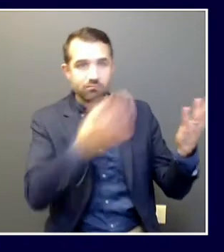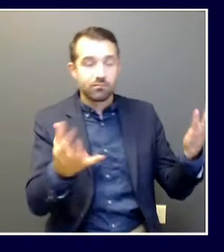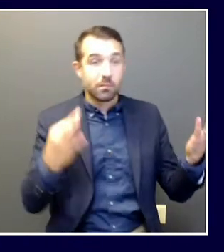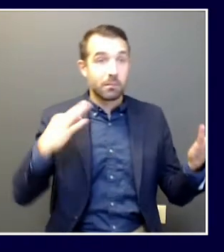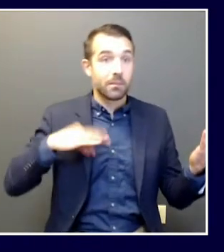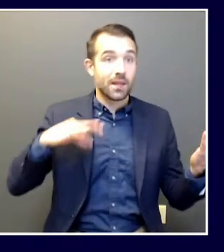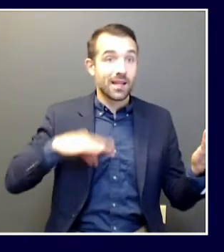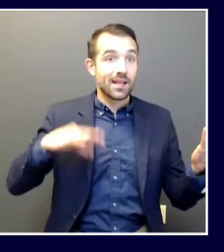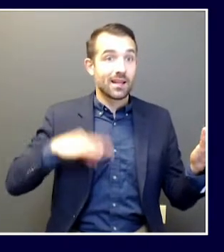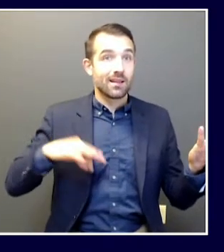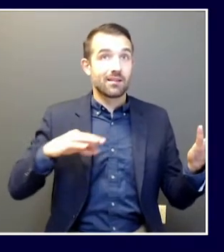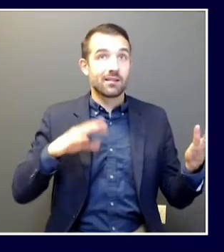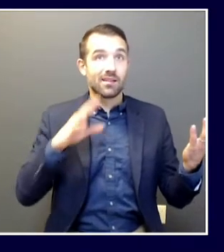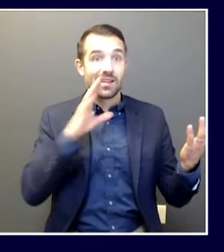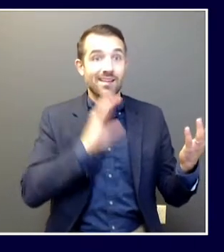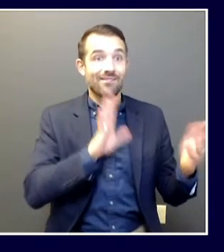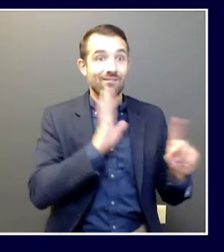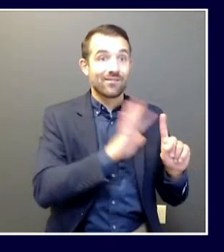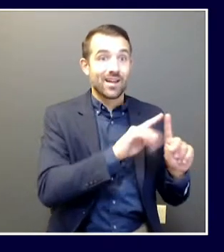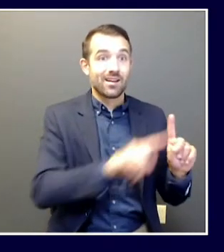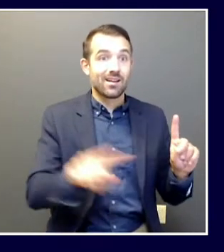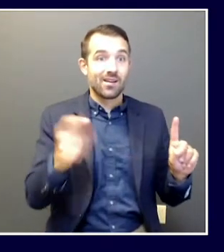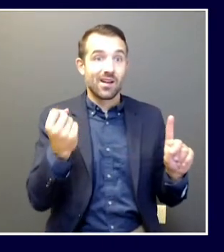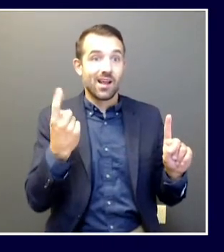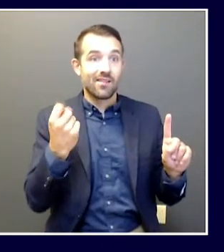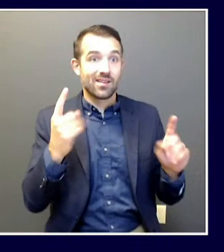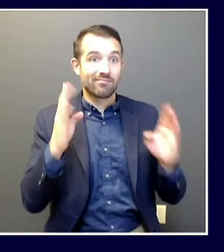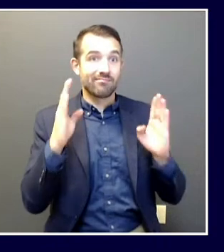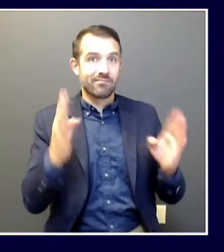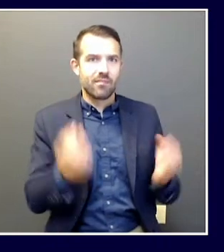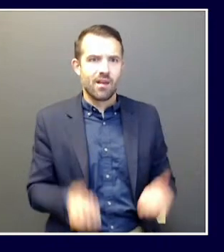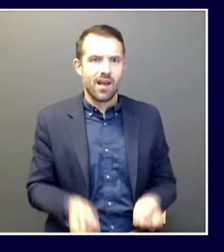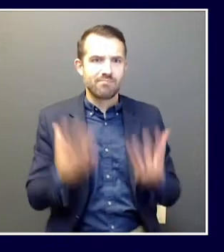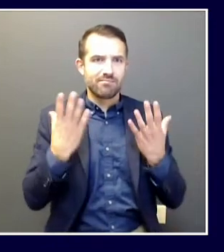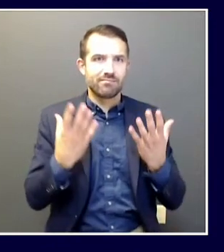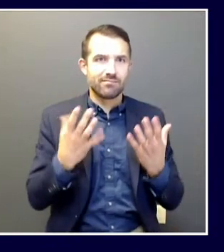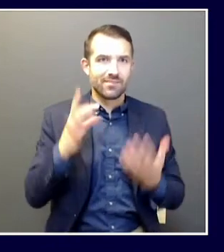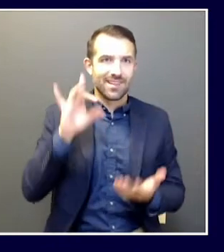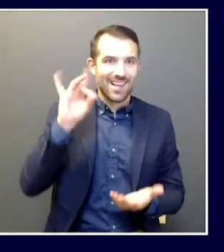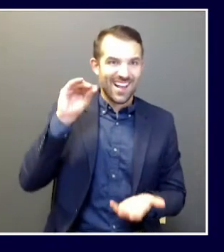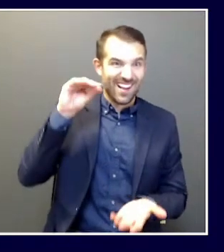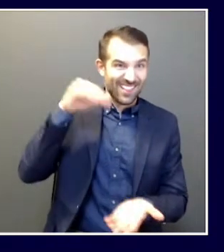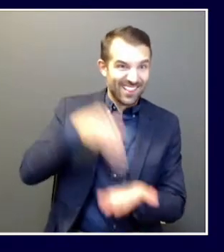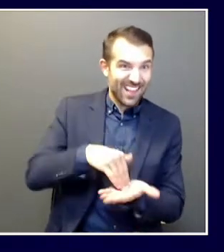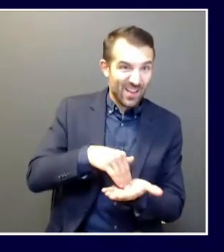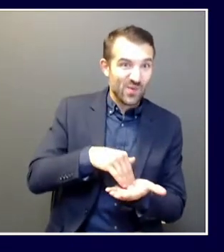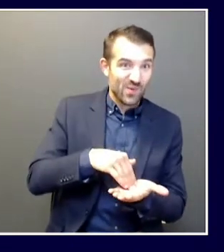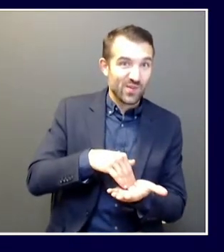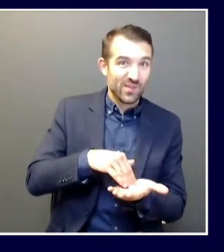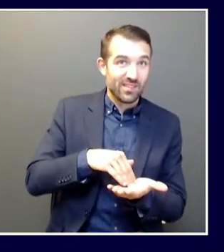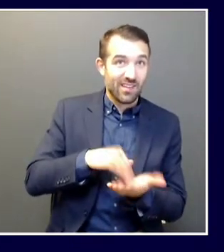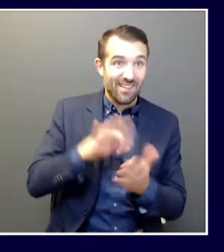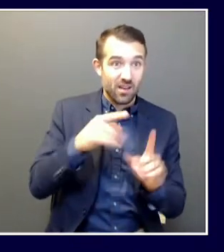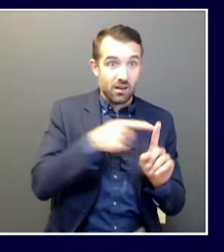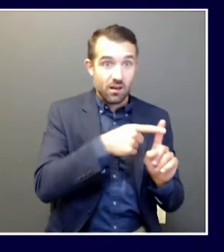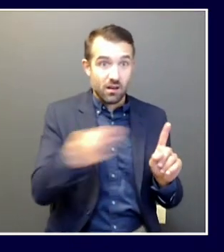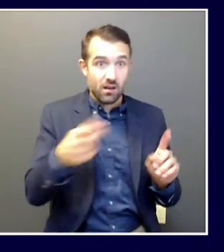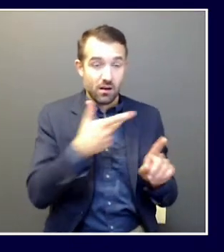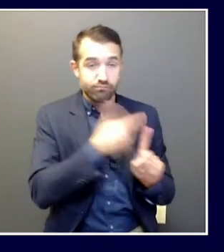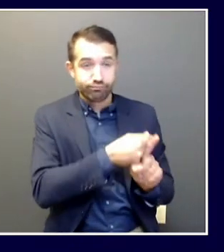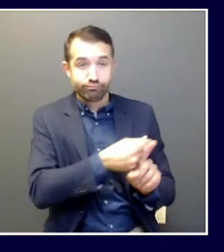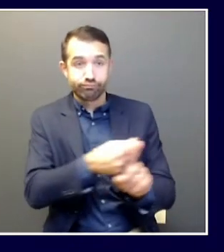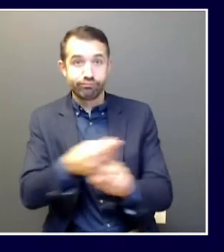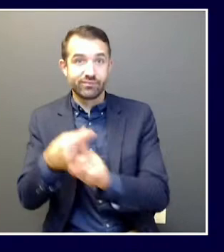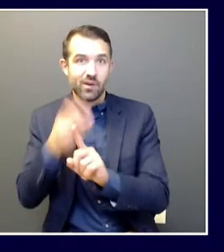of individuals in Maine between the ages of 5 to 11, will help us bend the curve even lower. But the extent of that, how